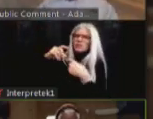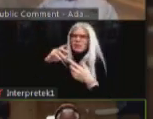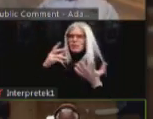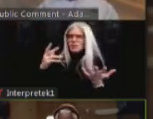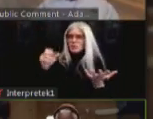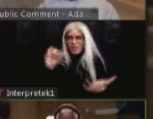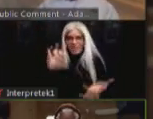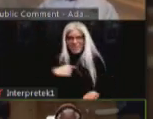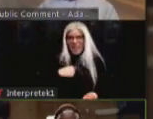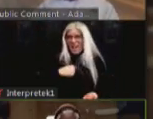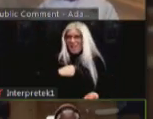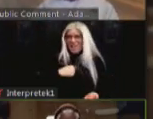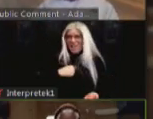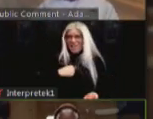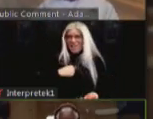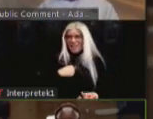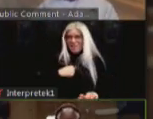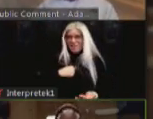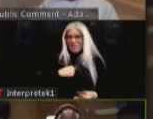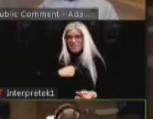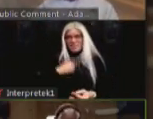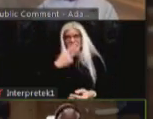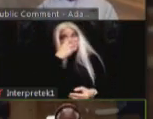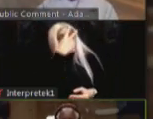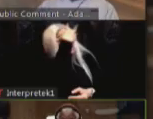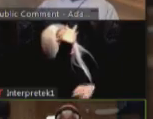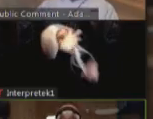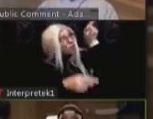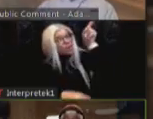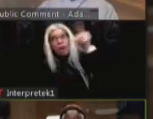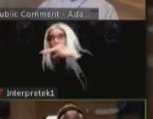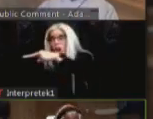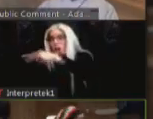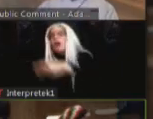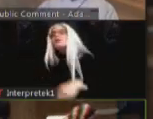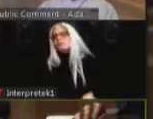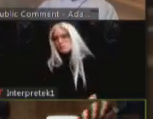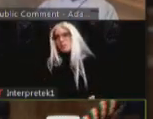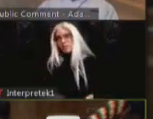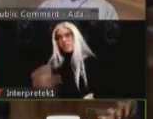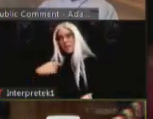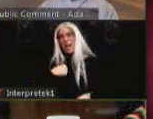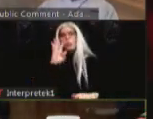can prove I got it on the bus, I'm going to be litigating this commission. Thank you, Mr. Bond.